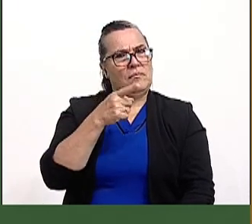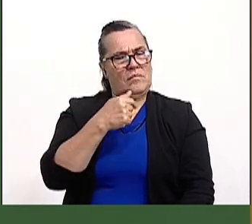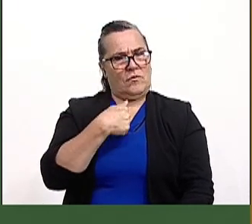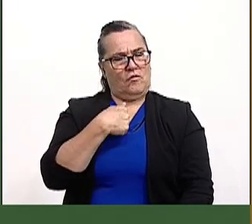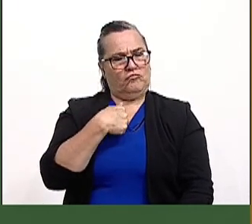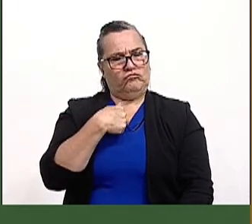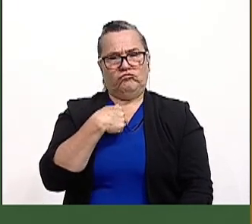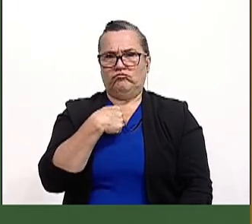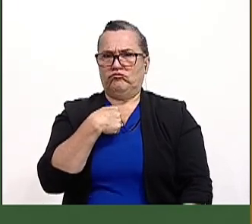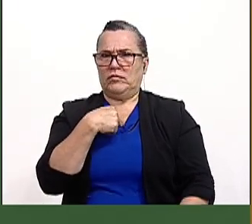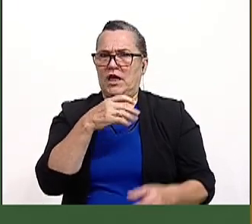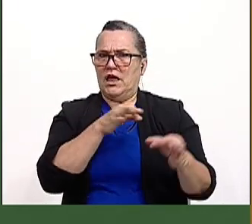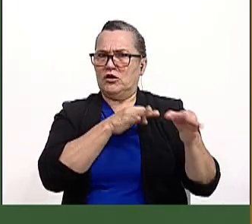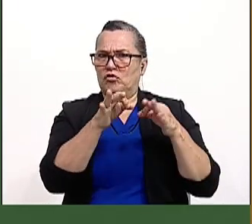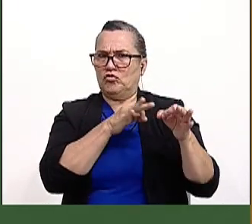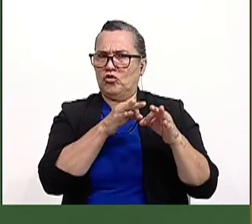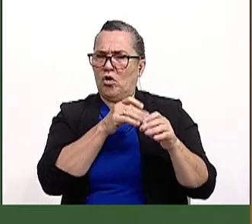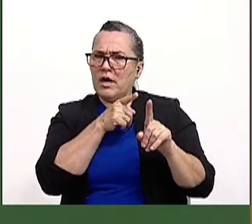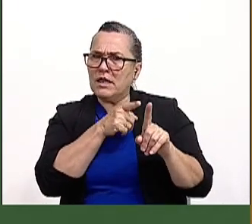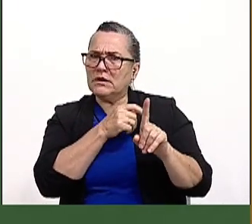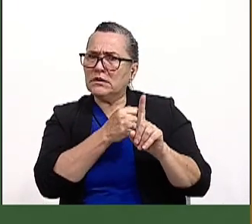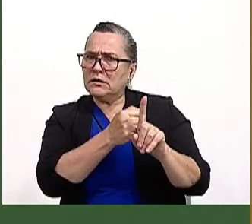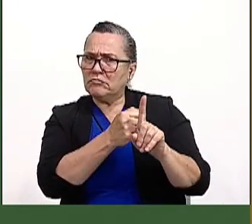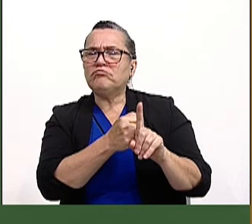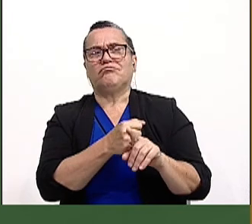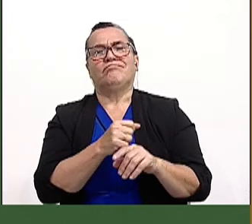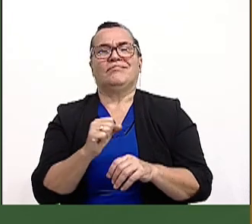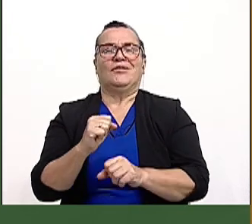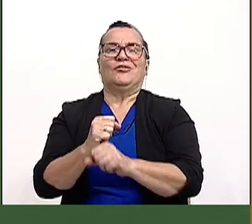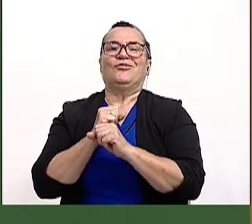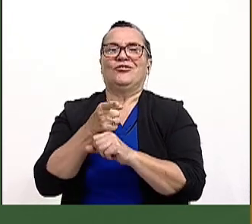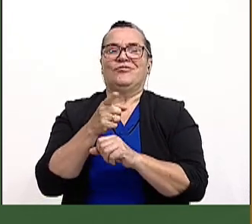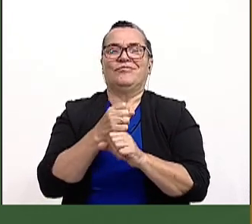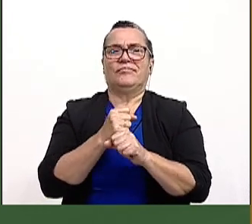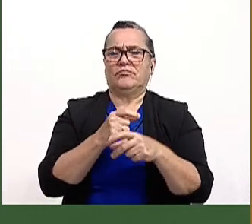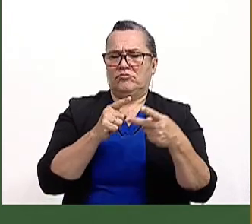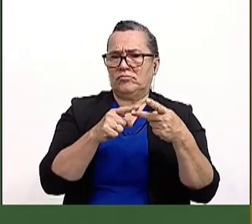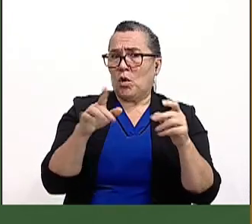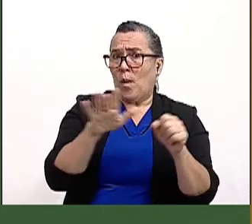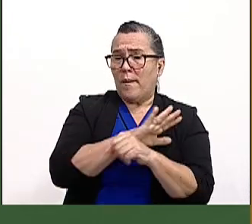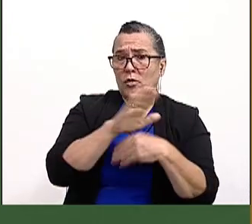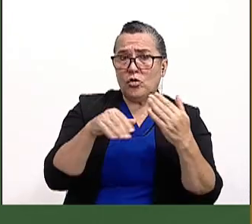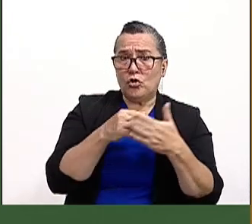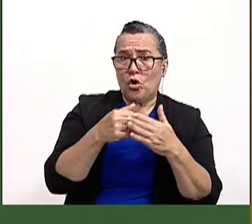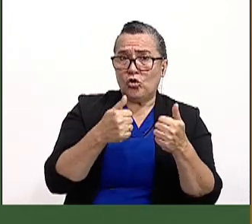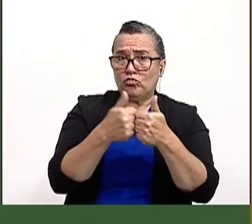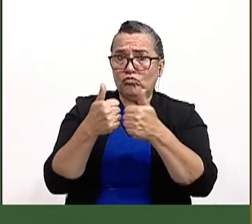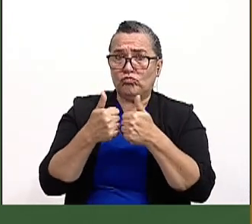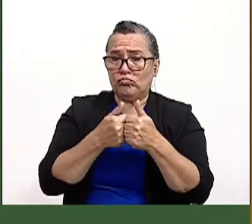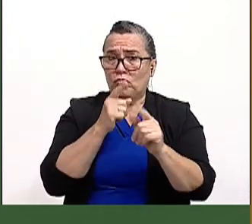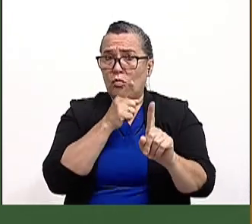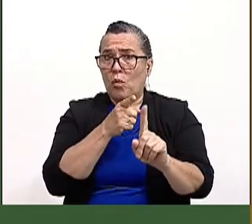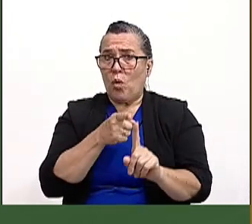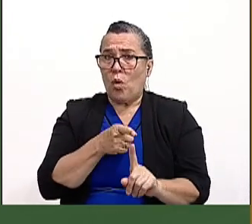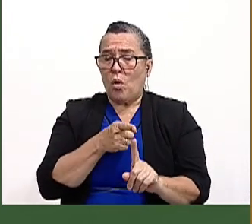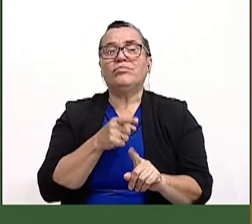follow all the instructions? I'm sure you did it, right? Did I complete all the tasks